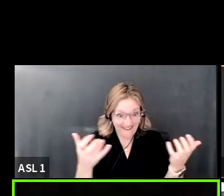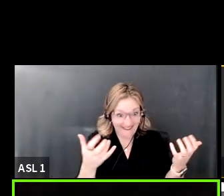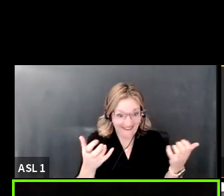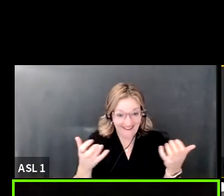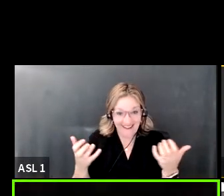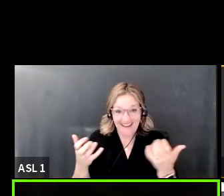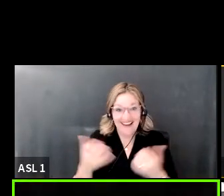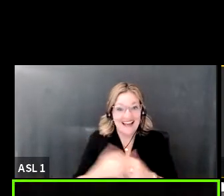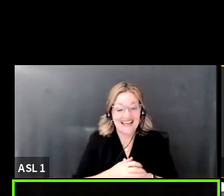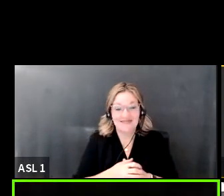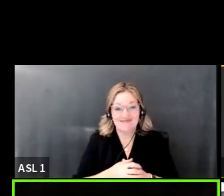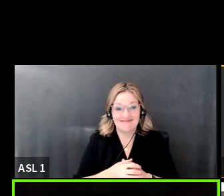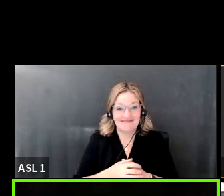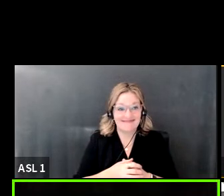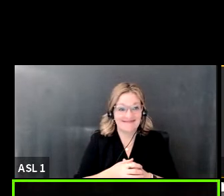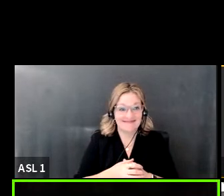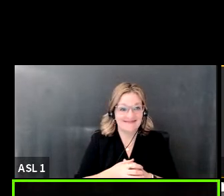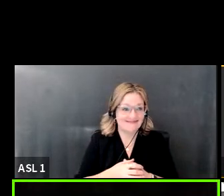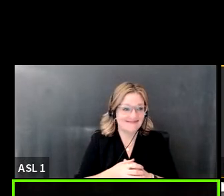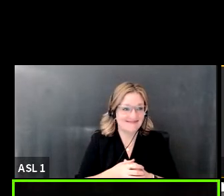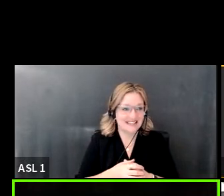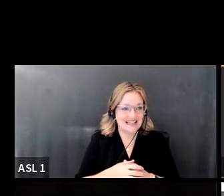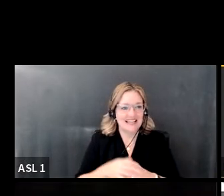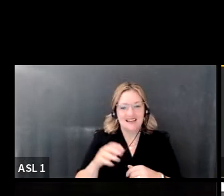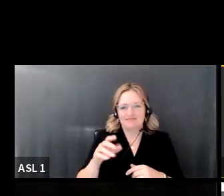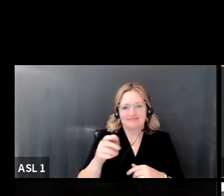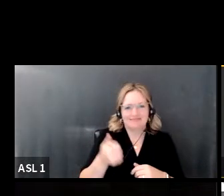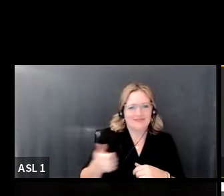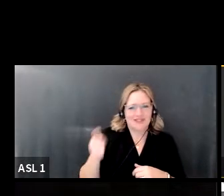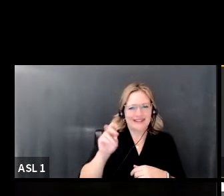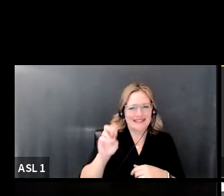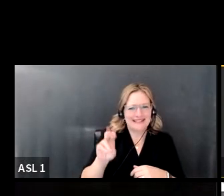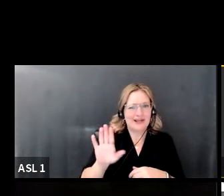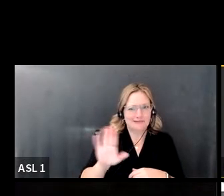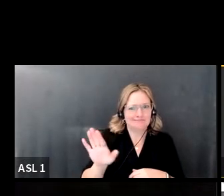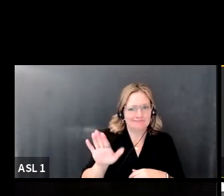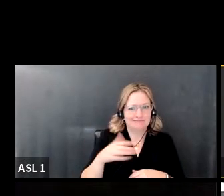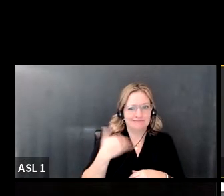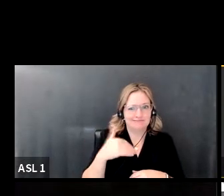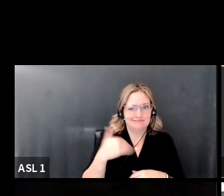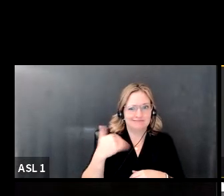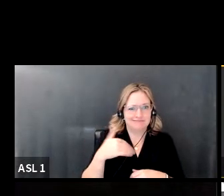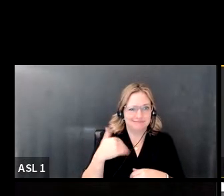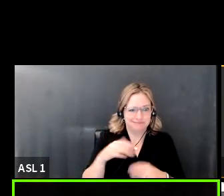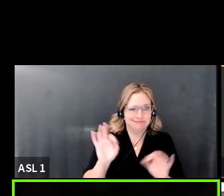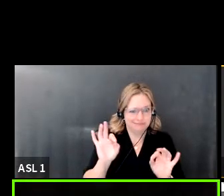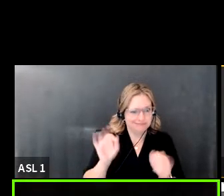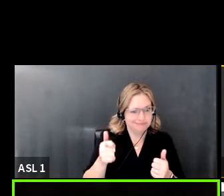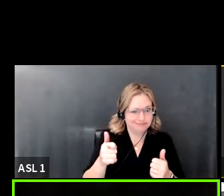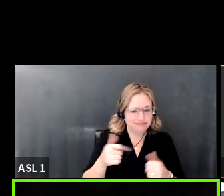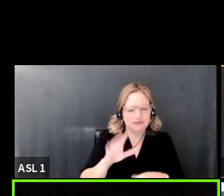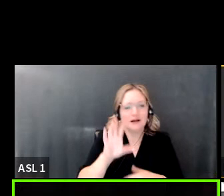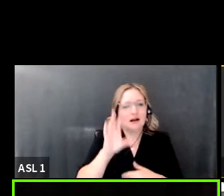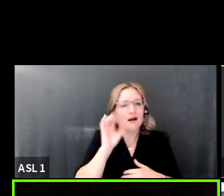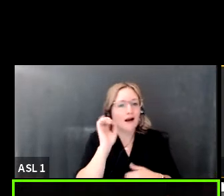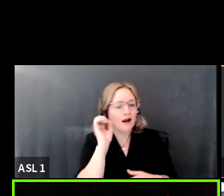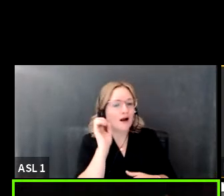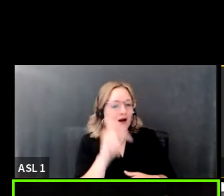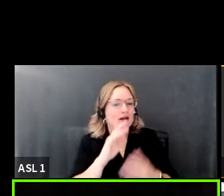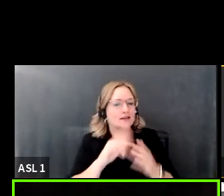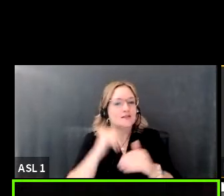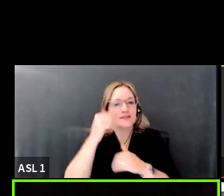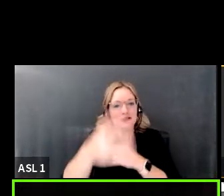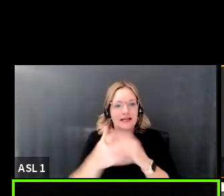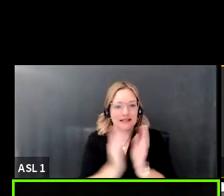dinner hasn't been served yet but we're good sandy thank you okay the next the next meeting of the finance and audit